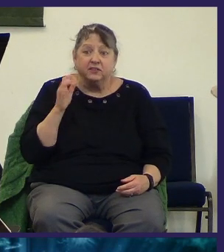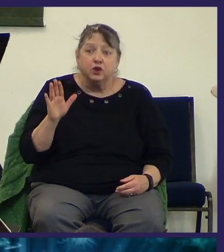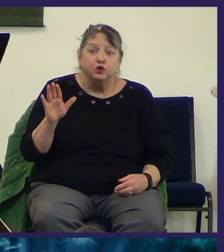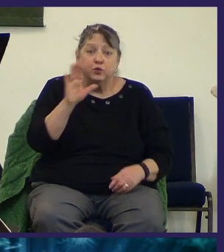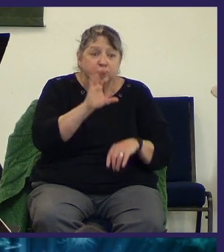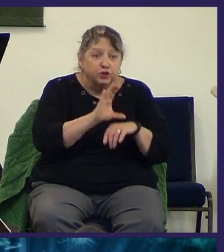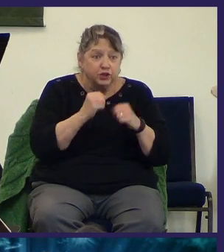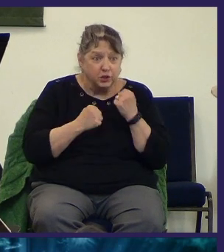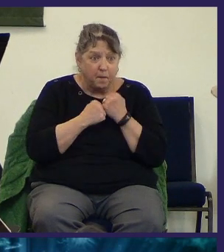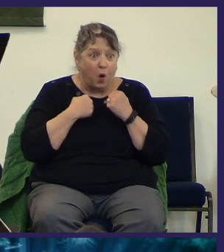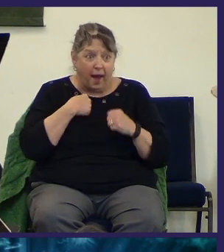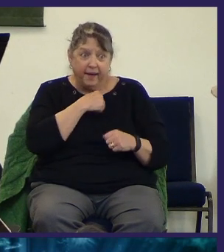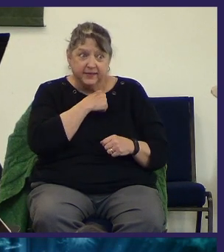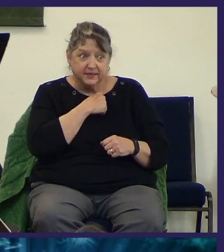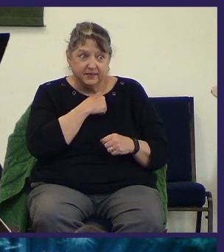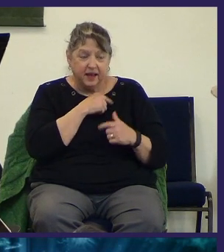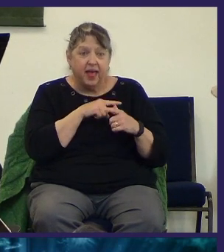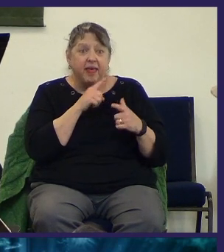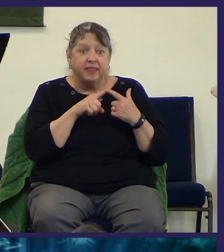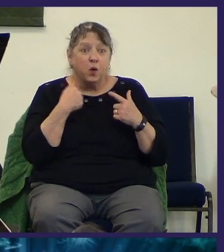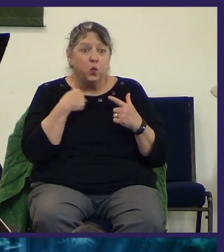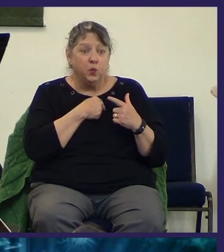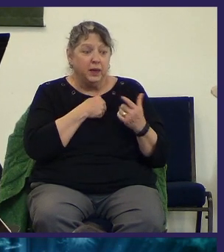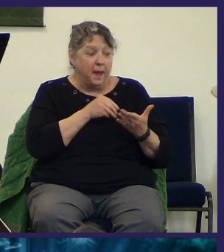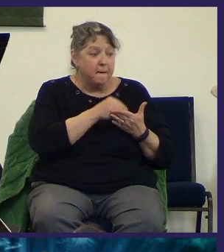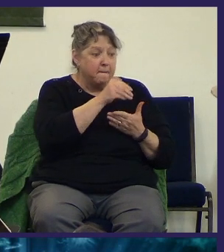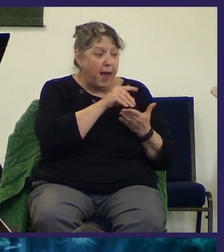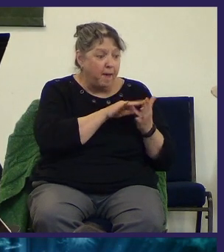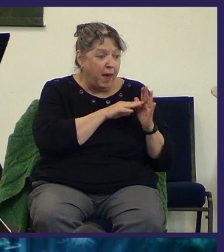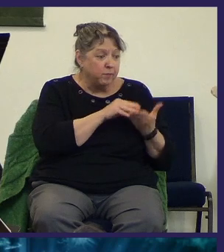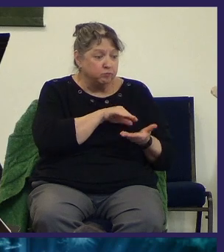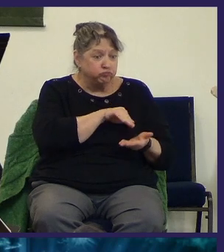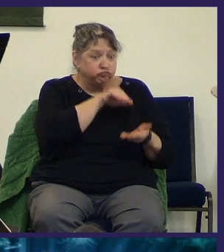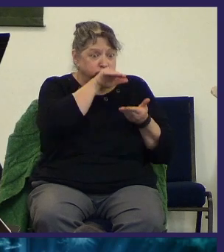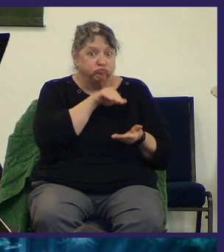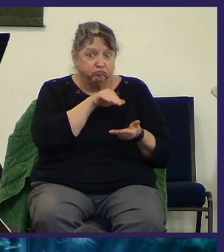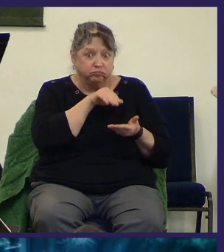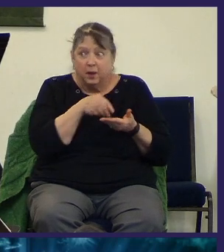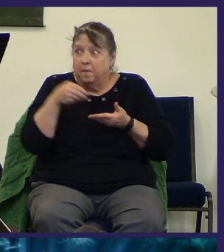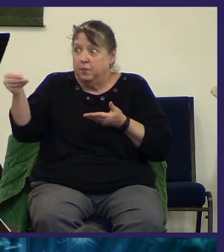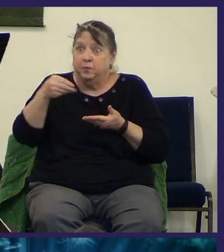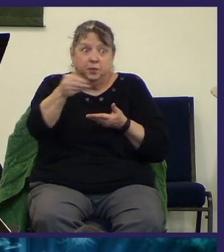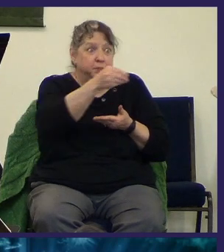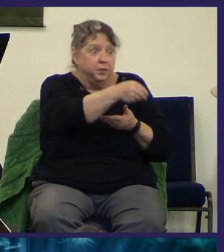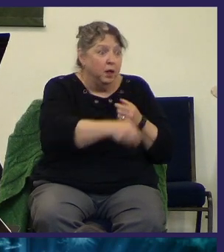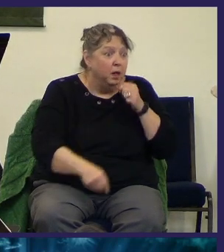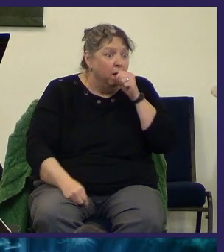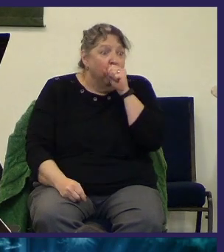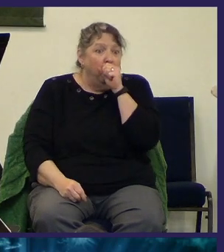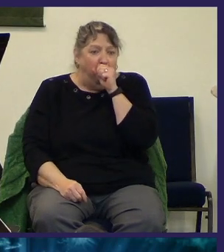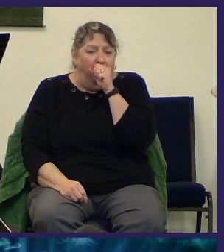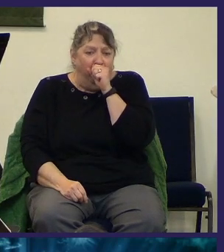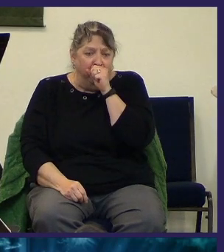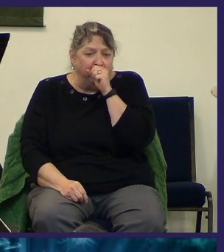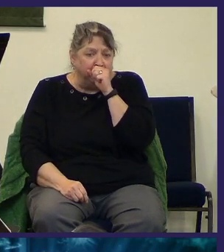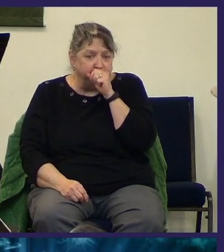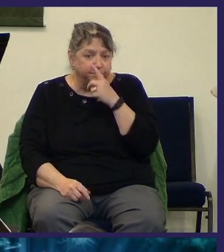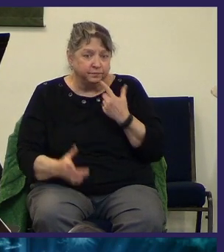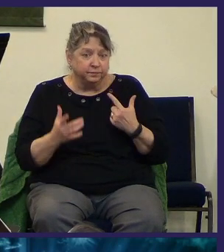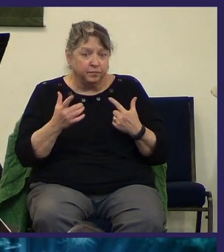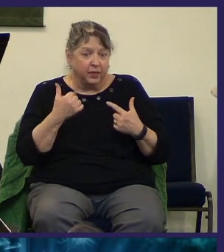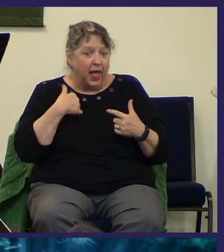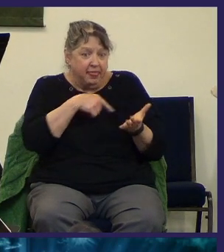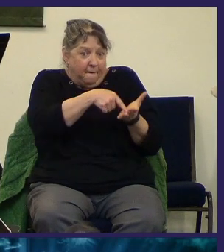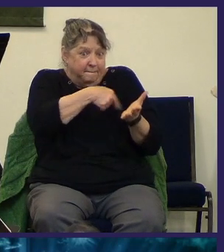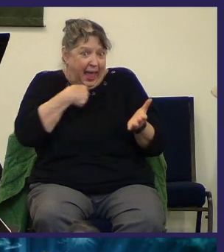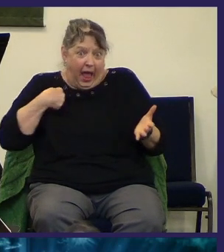let me assure you every donation that goes out goes directly towards the purchase of